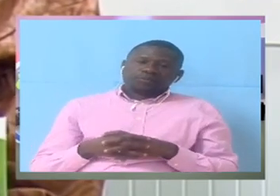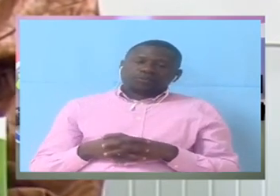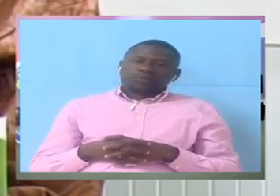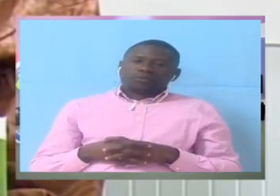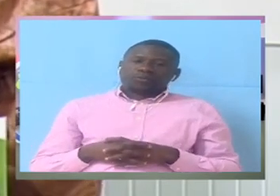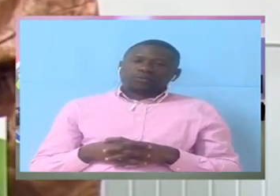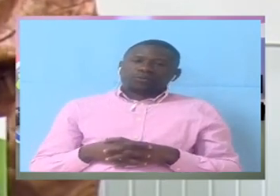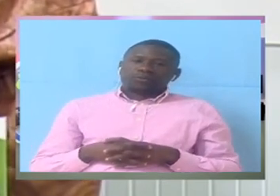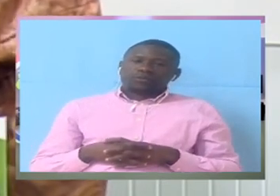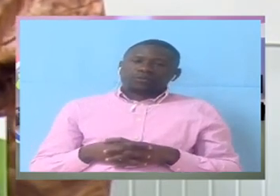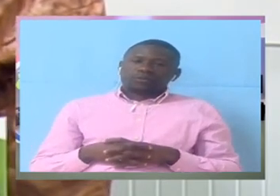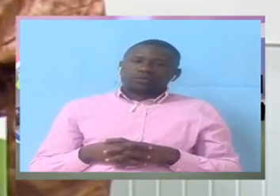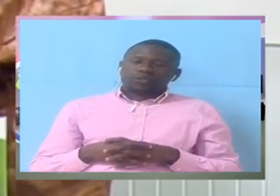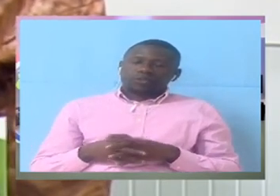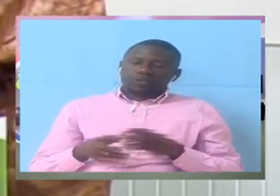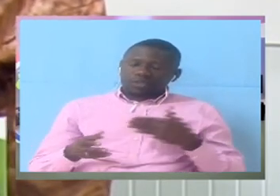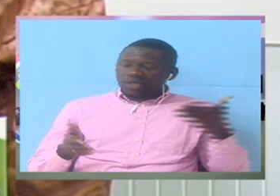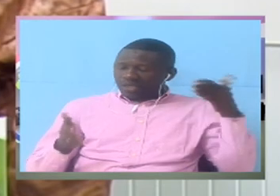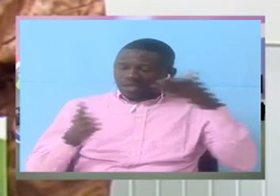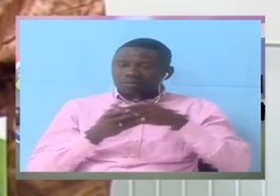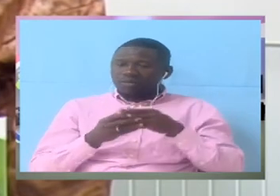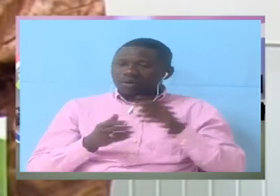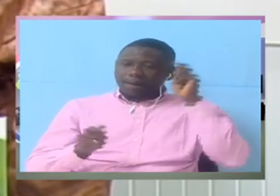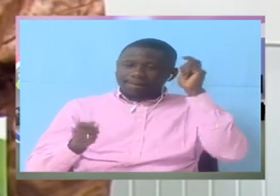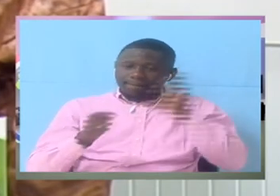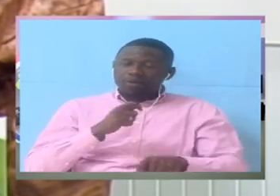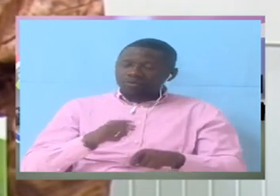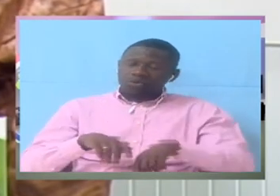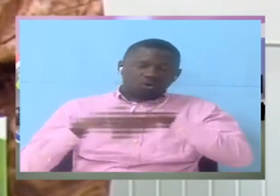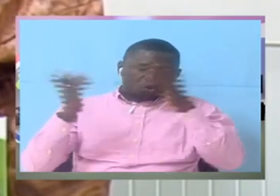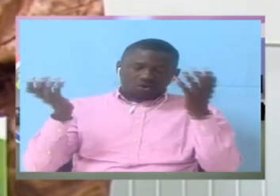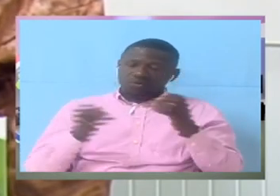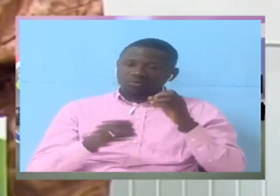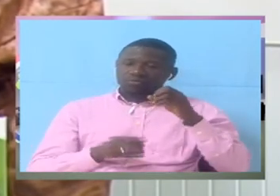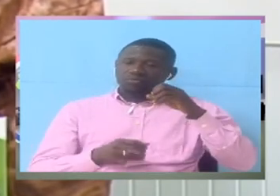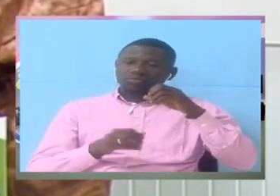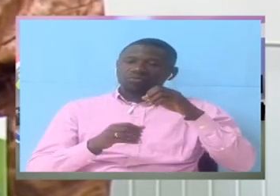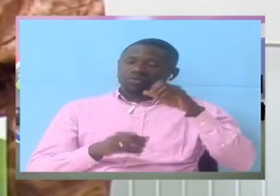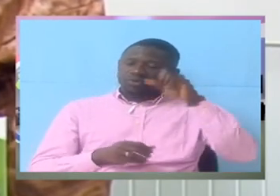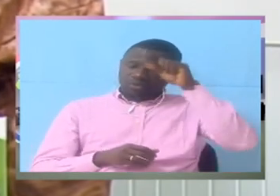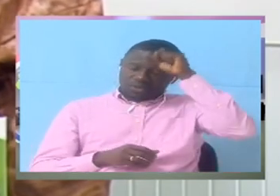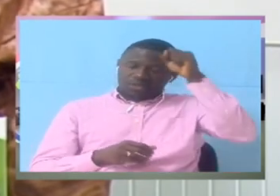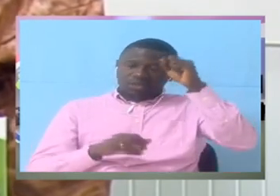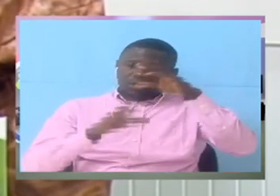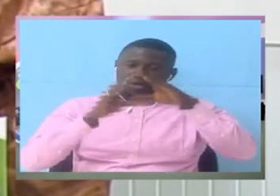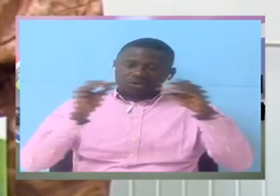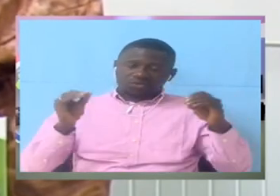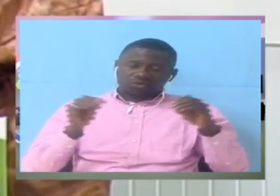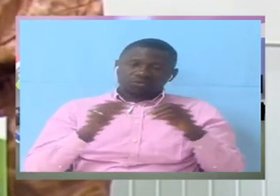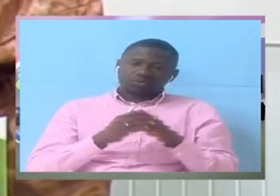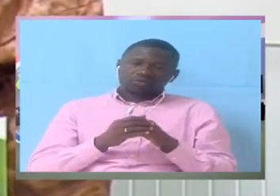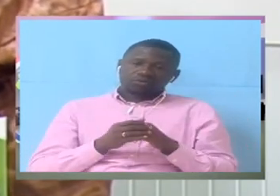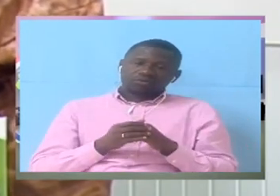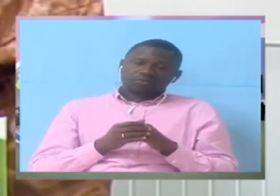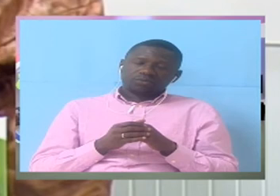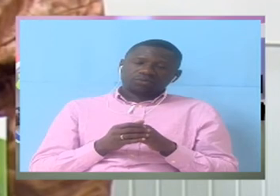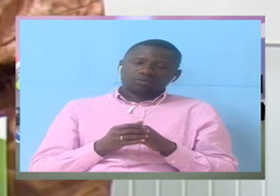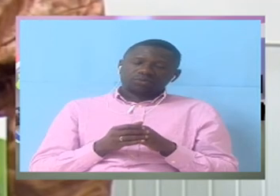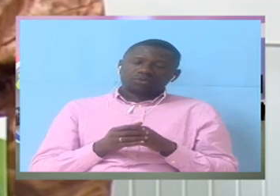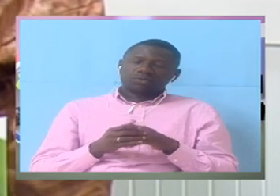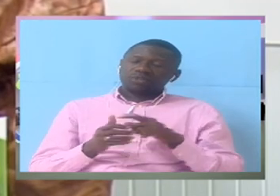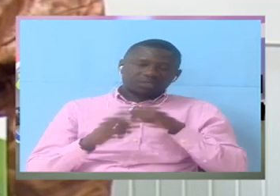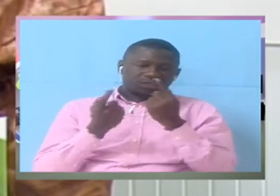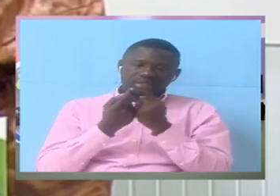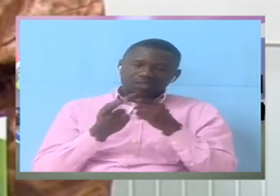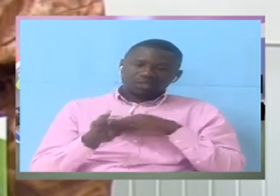yena mansono bejani. They came and burnt down our mansion. They took away all our guns. The